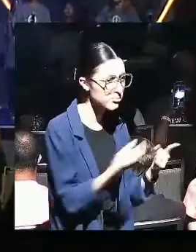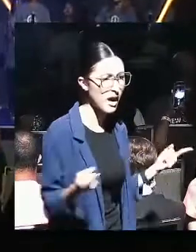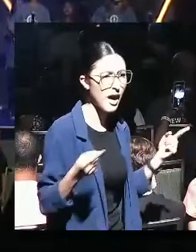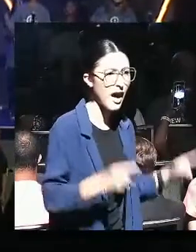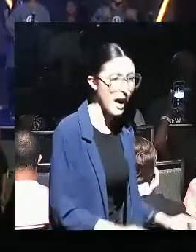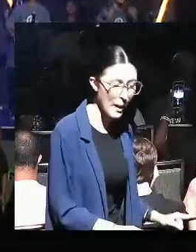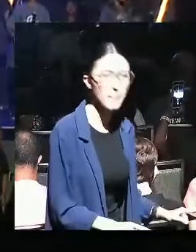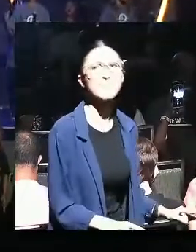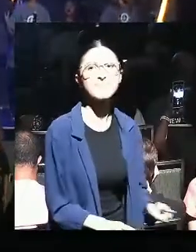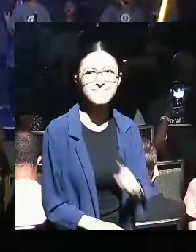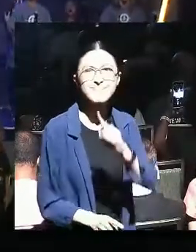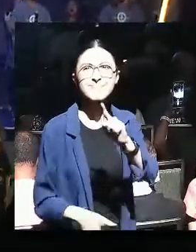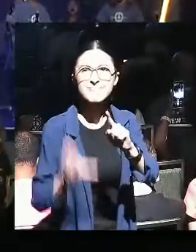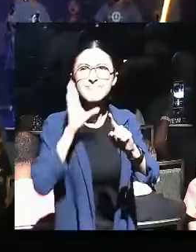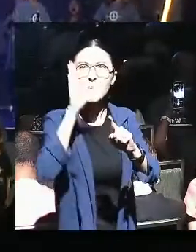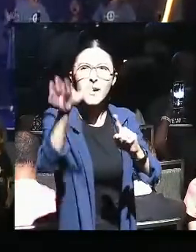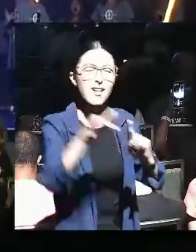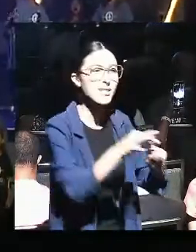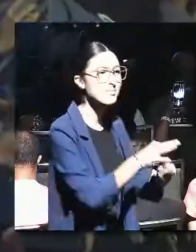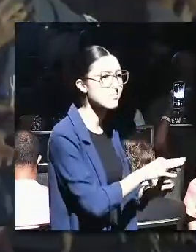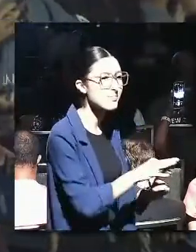you will be found.